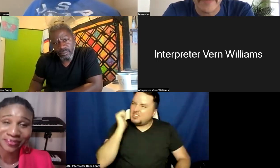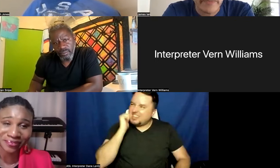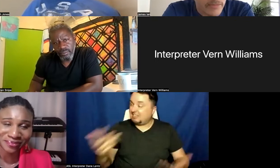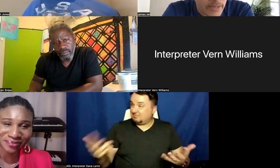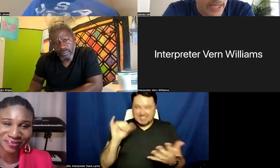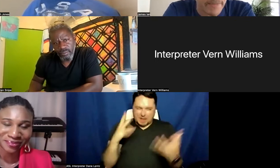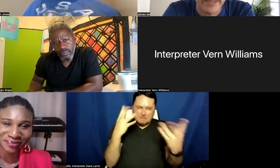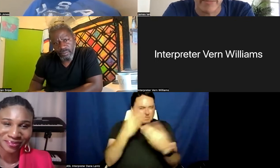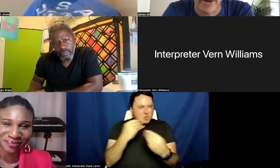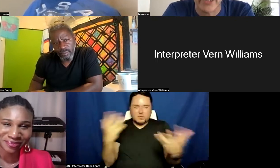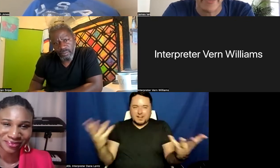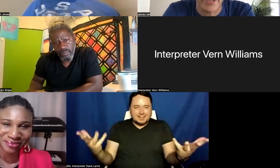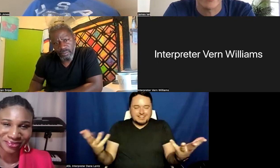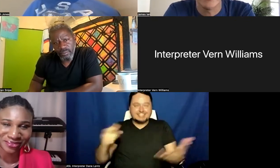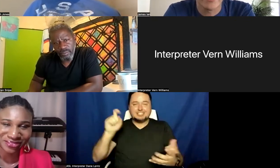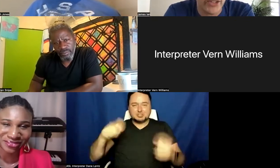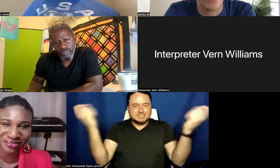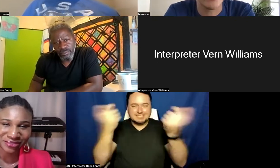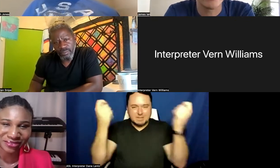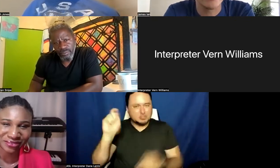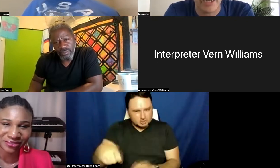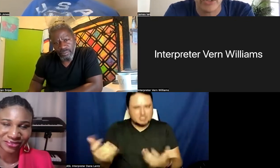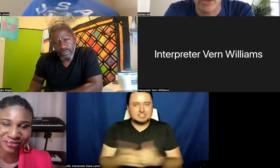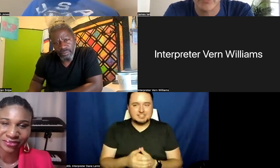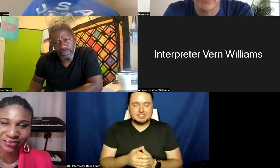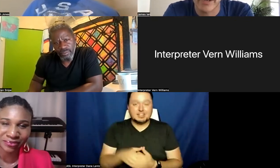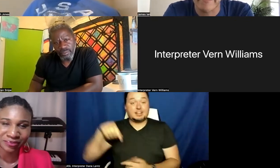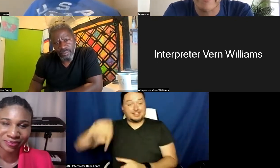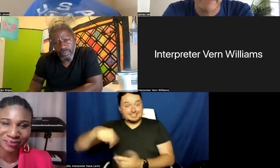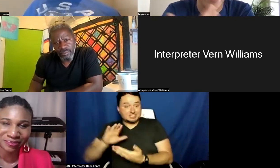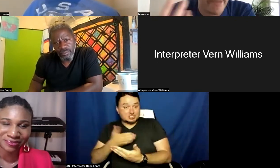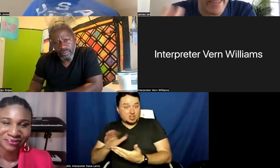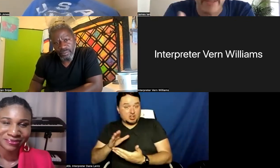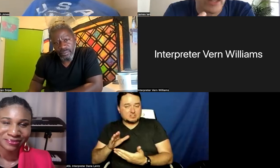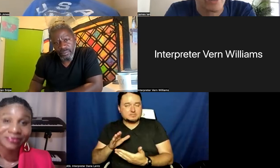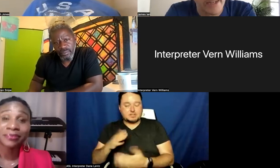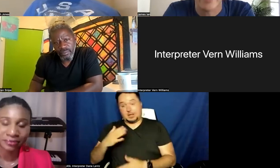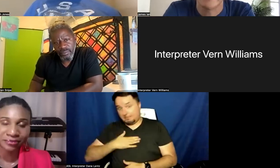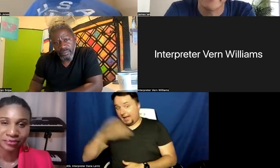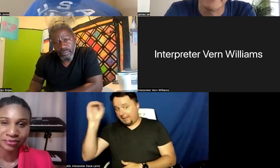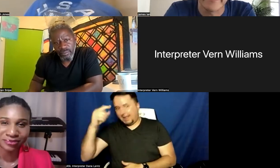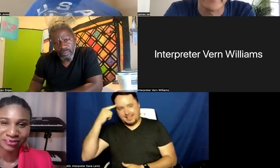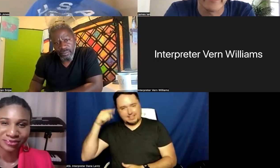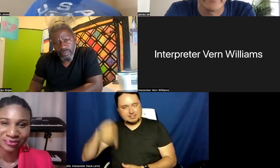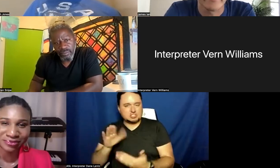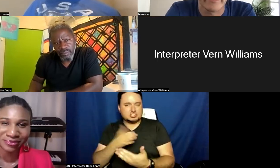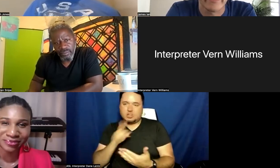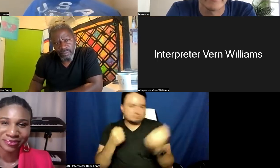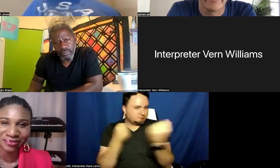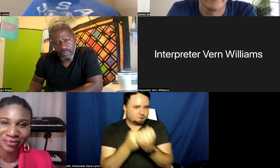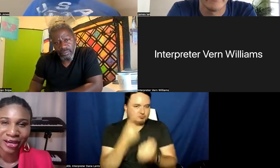beautiful and it should be celebrated. So I think the song does do, in my opinion, I think the song does that.